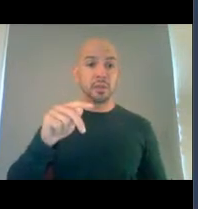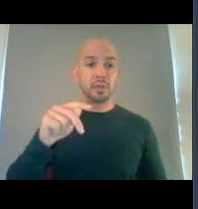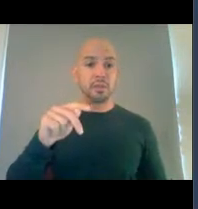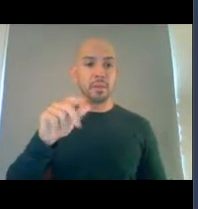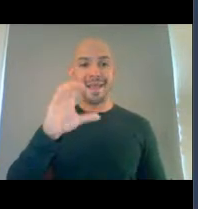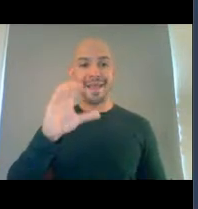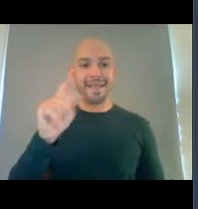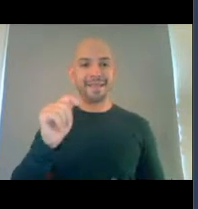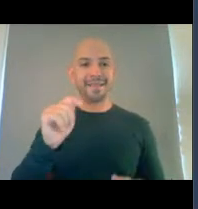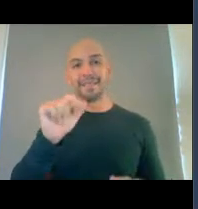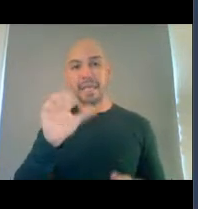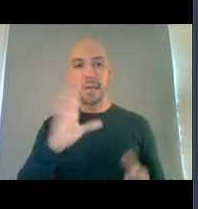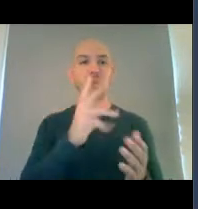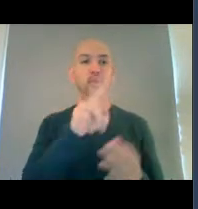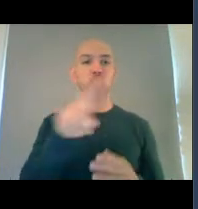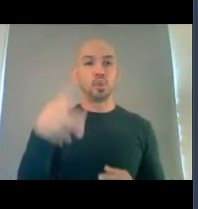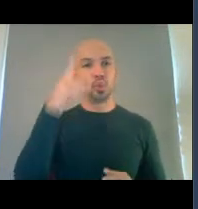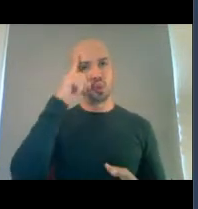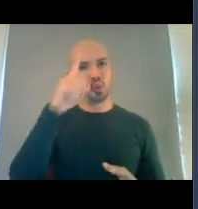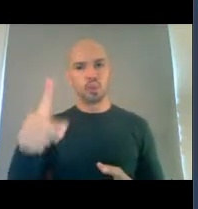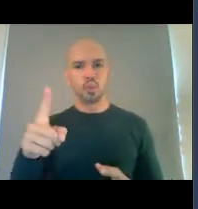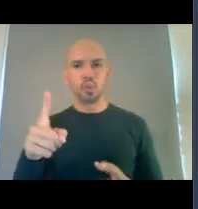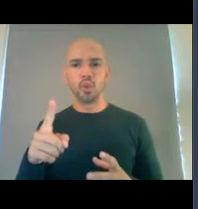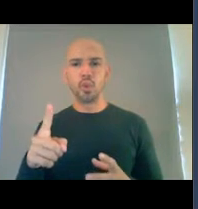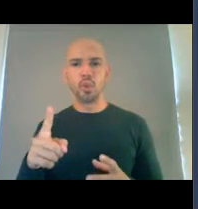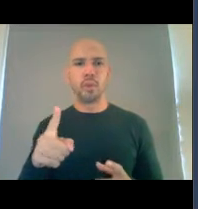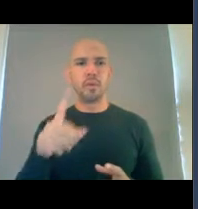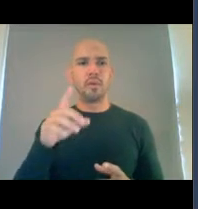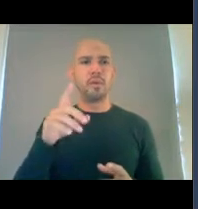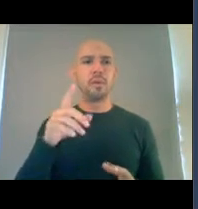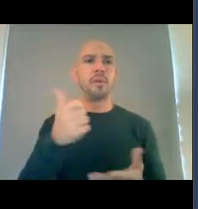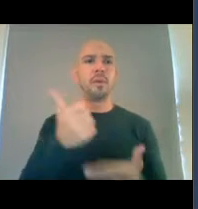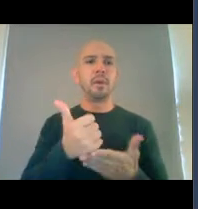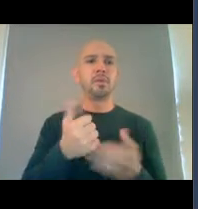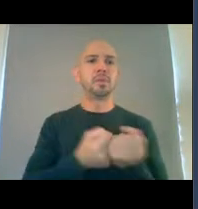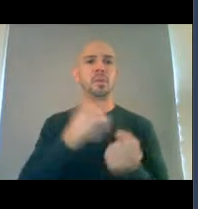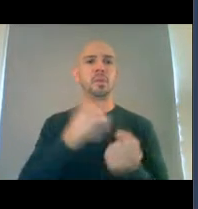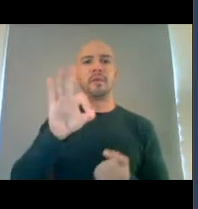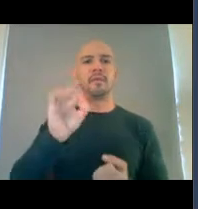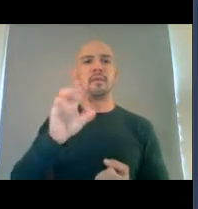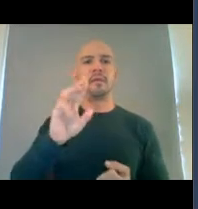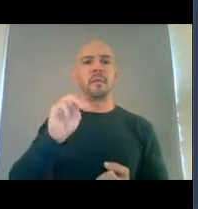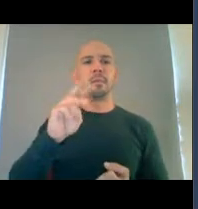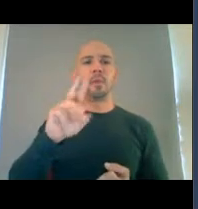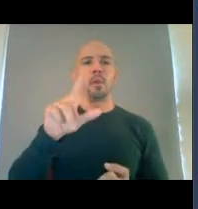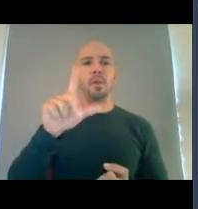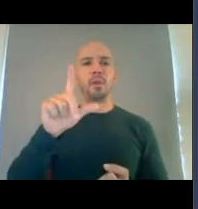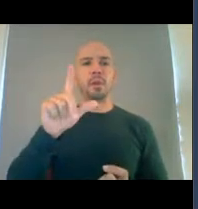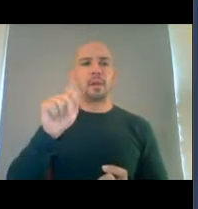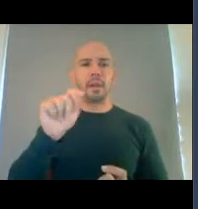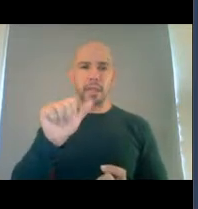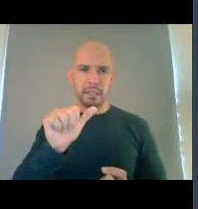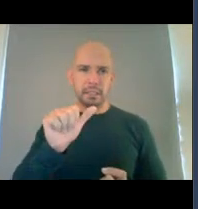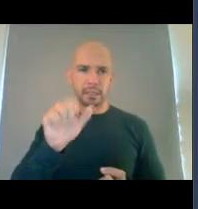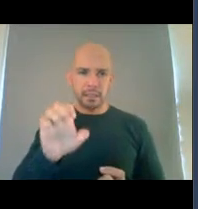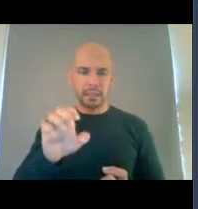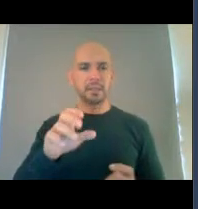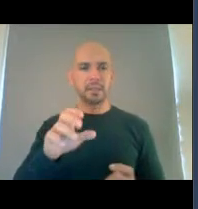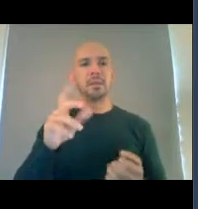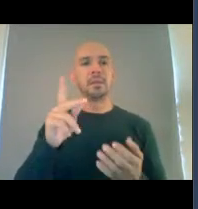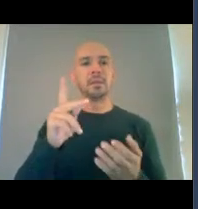the 2022 local partnership formulate program guidelines the 2022 local partnership